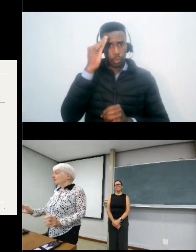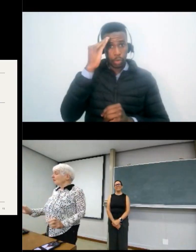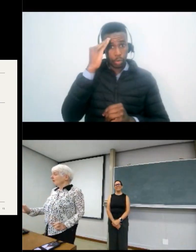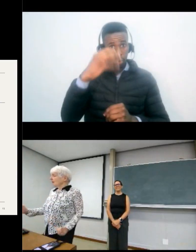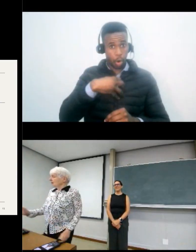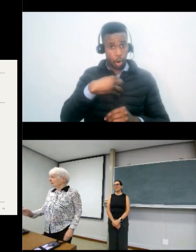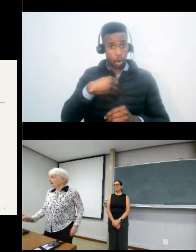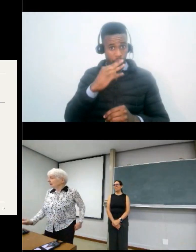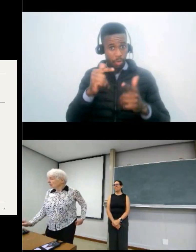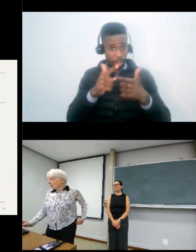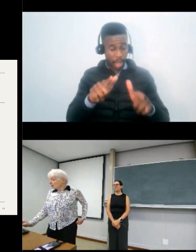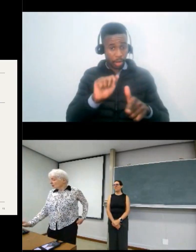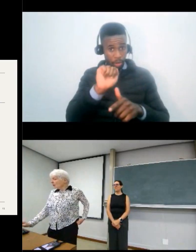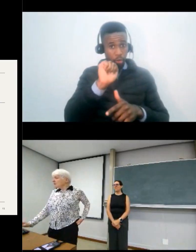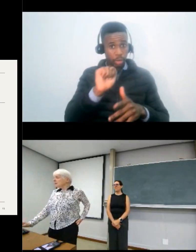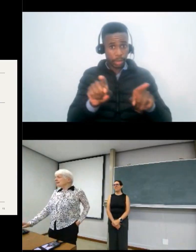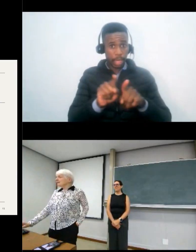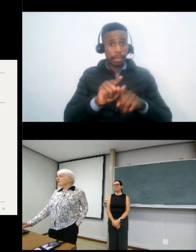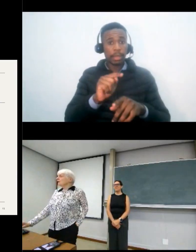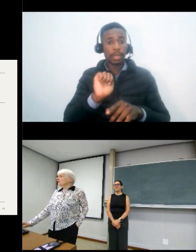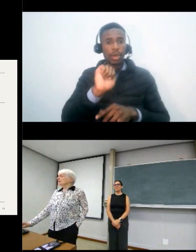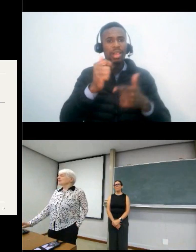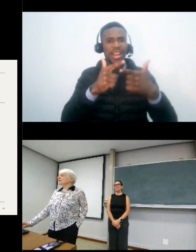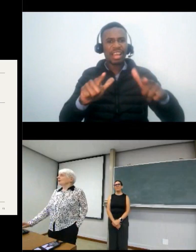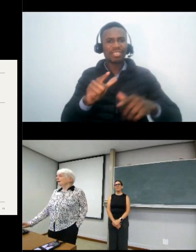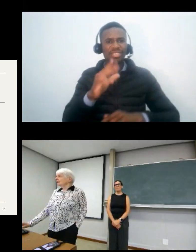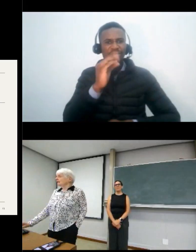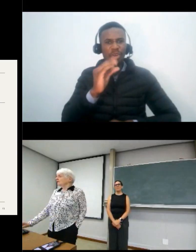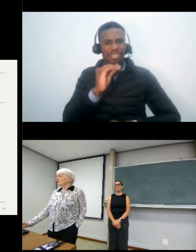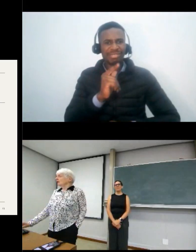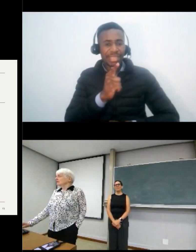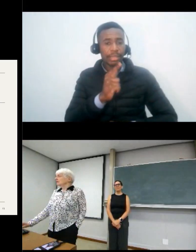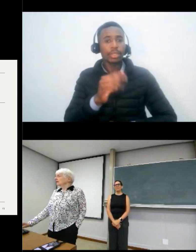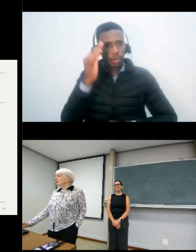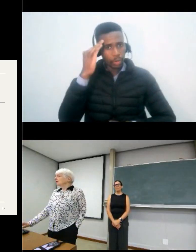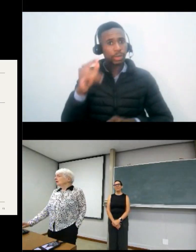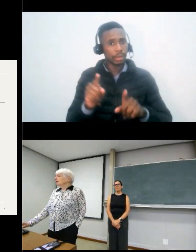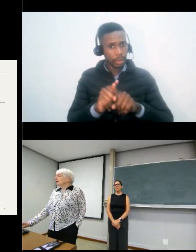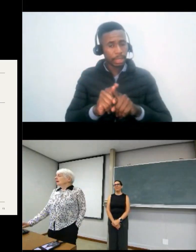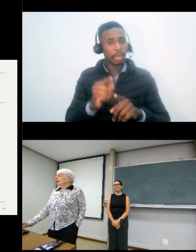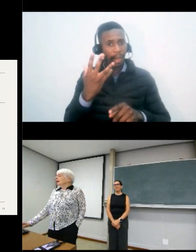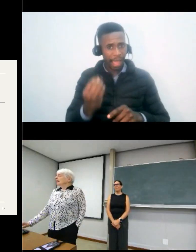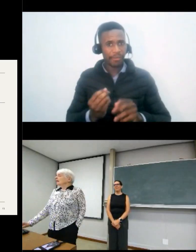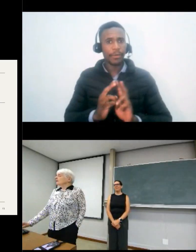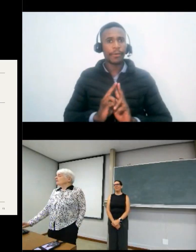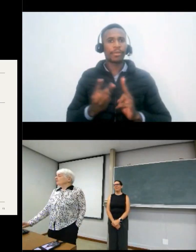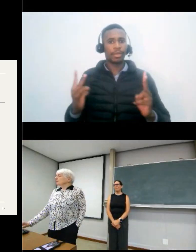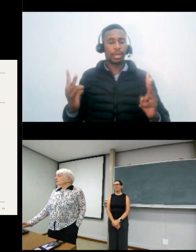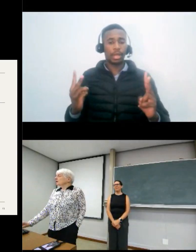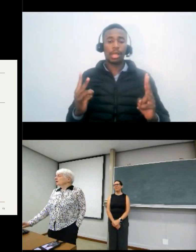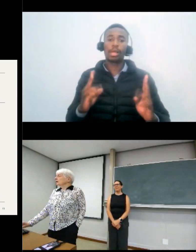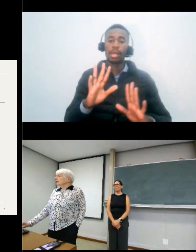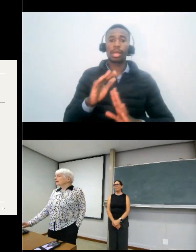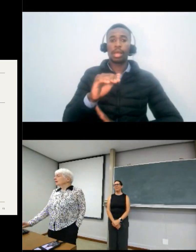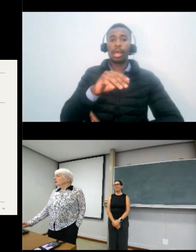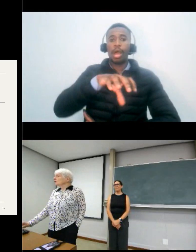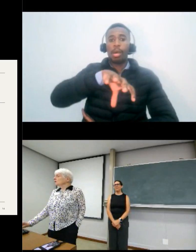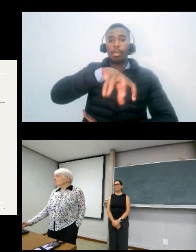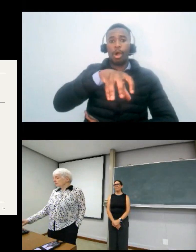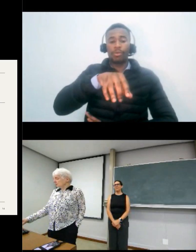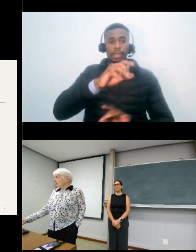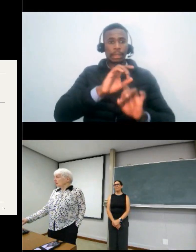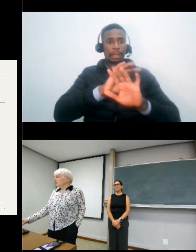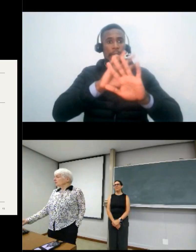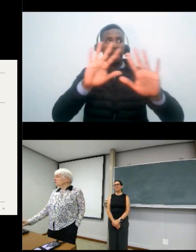case even where. Province does not explain the variety.